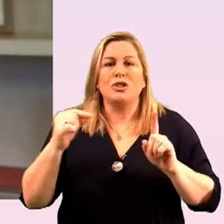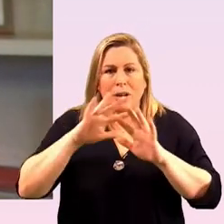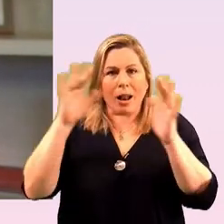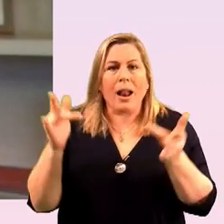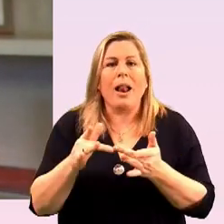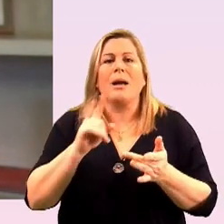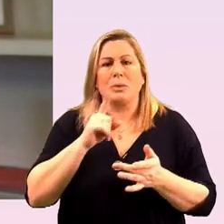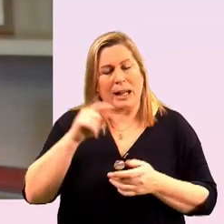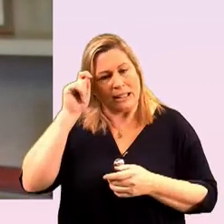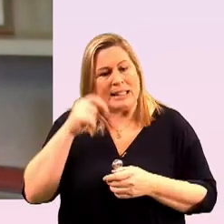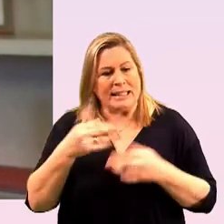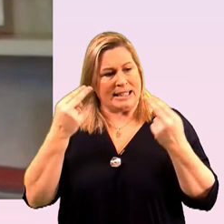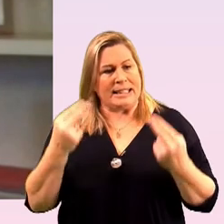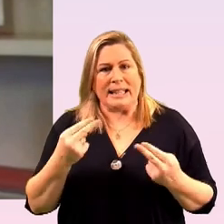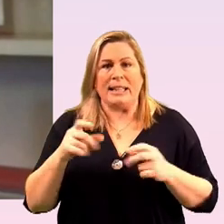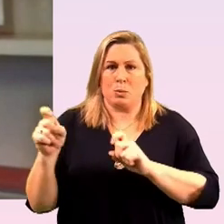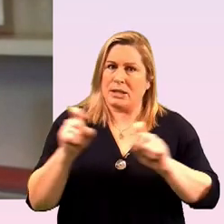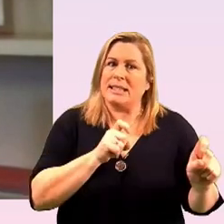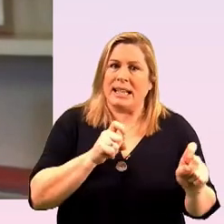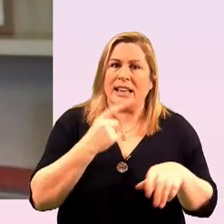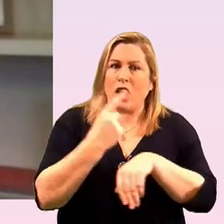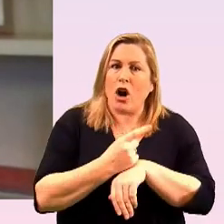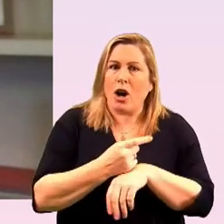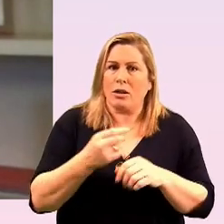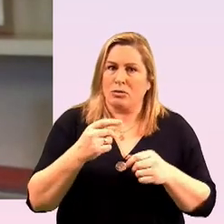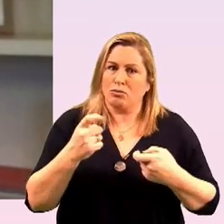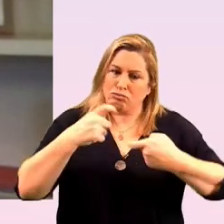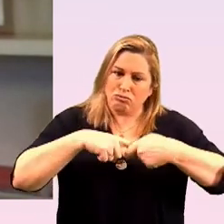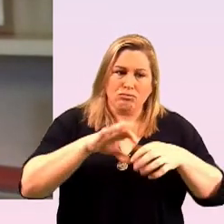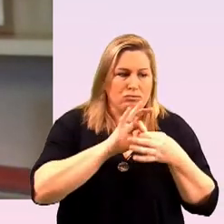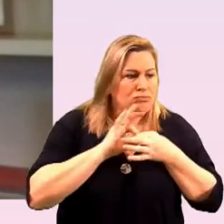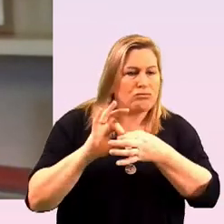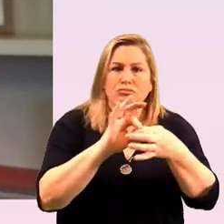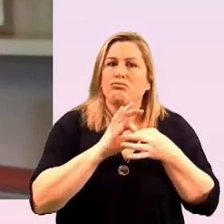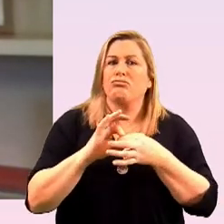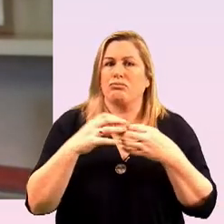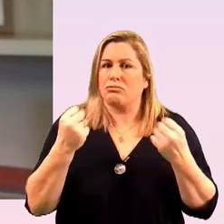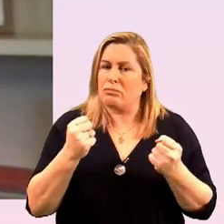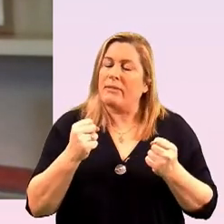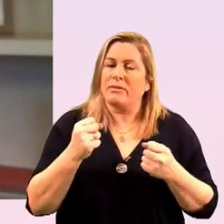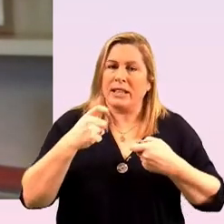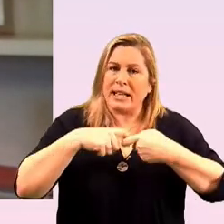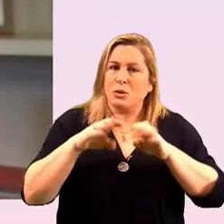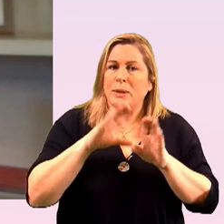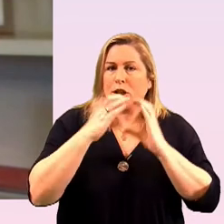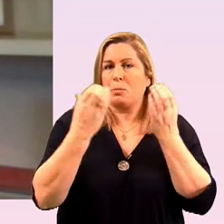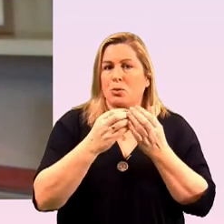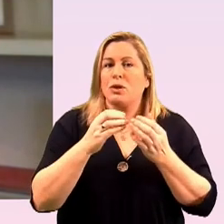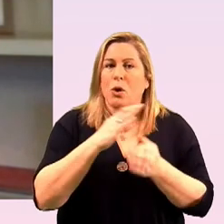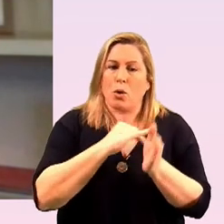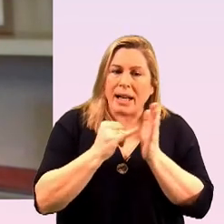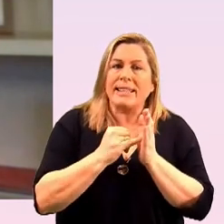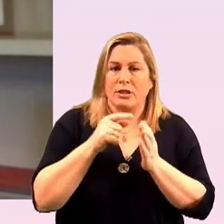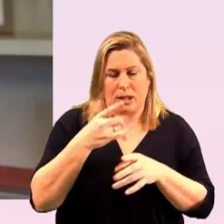actually the need on the ground was greater than ever. And, having connections with community organizations, I think helped